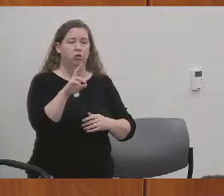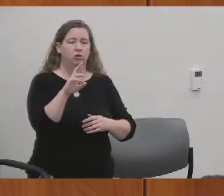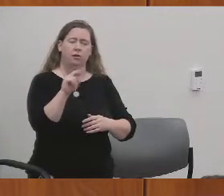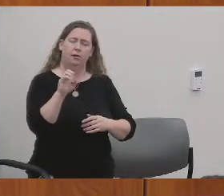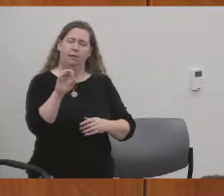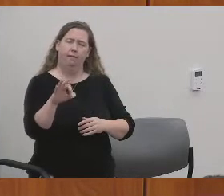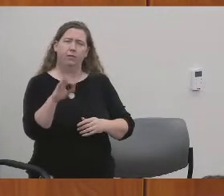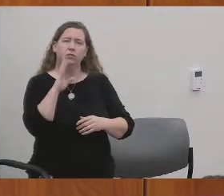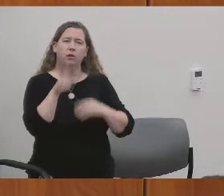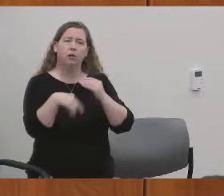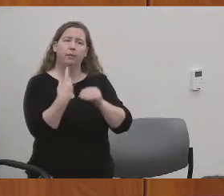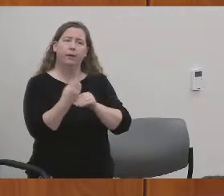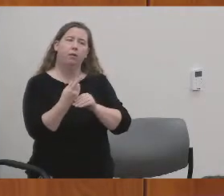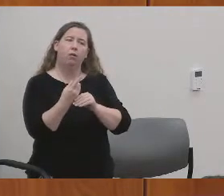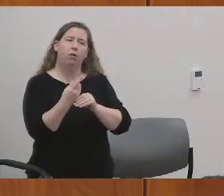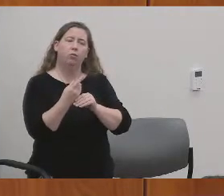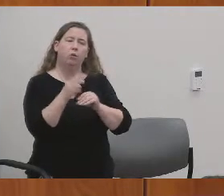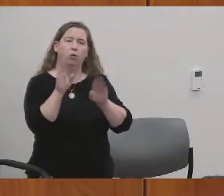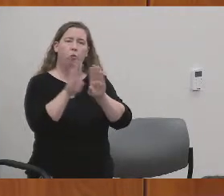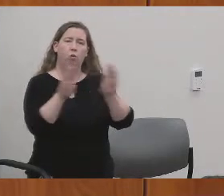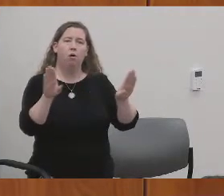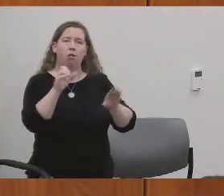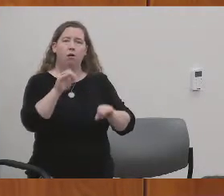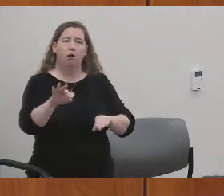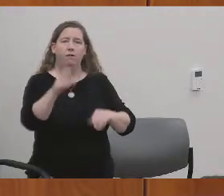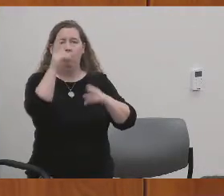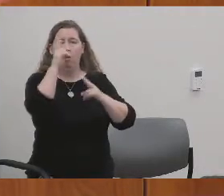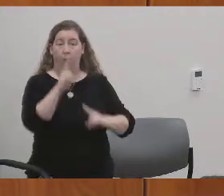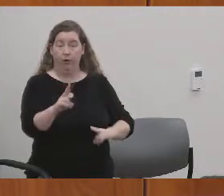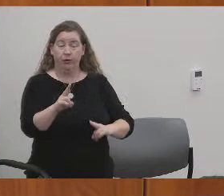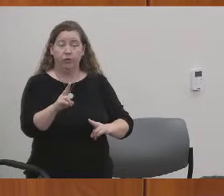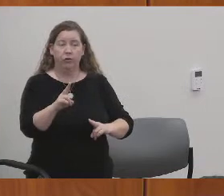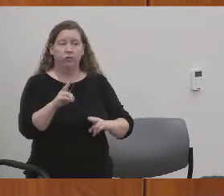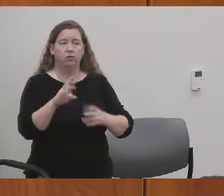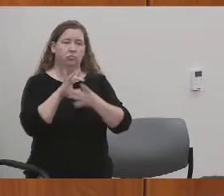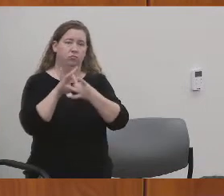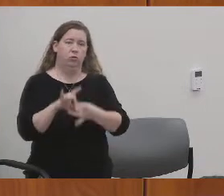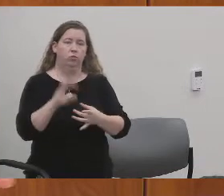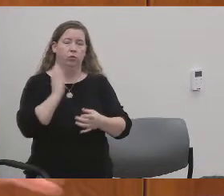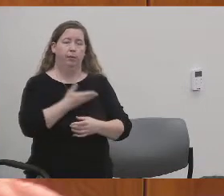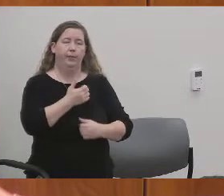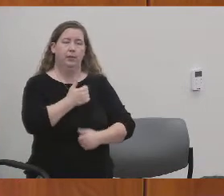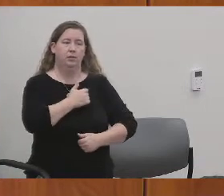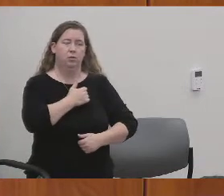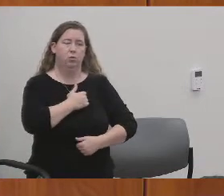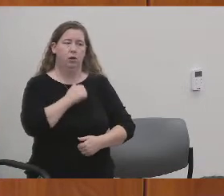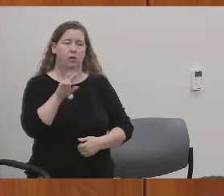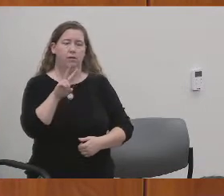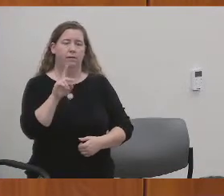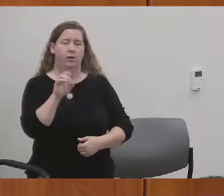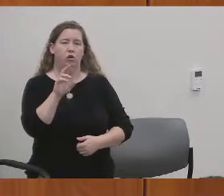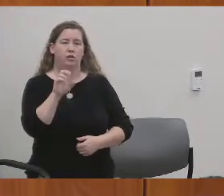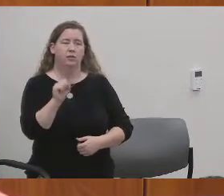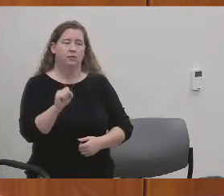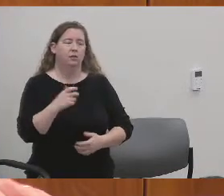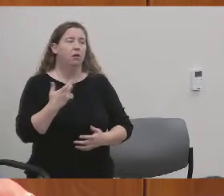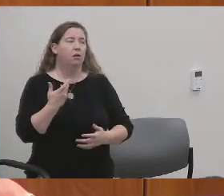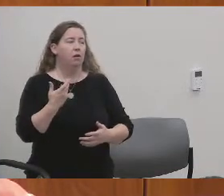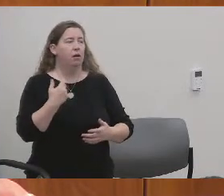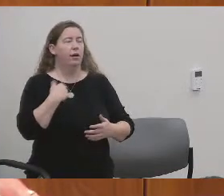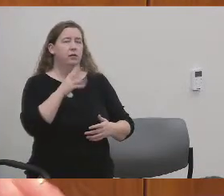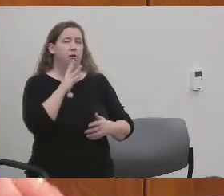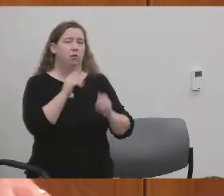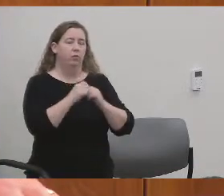to talk about the Wall of Honor as well, and so we've reached out to him. I had not checked in today with Jen Schaefer